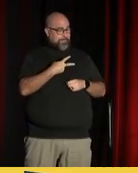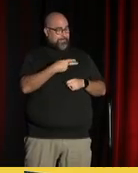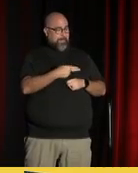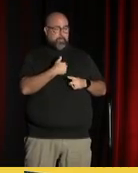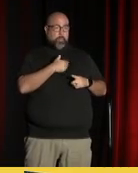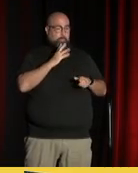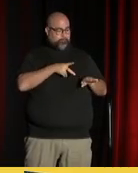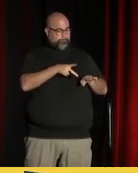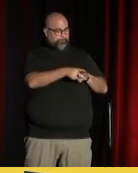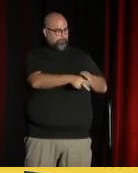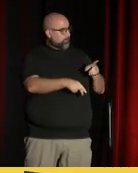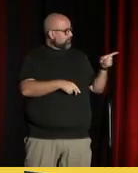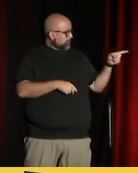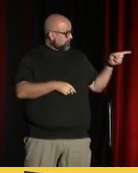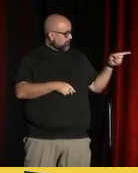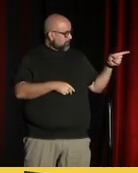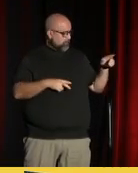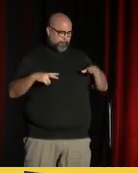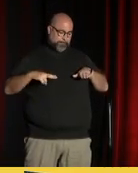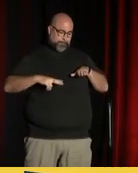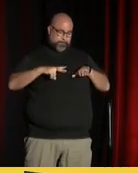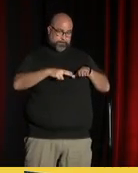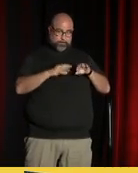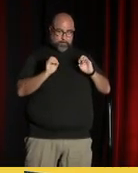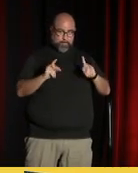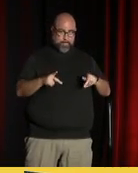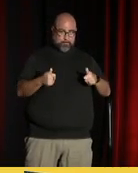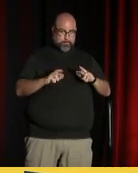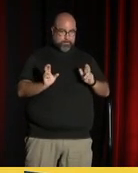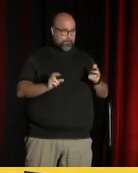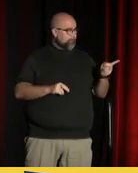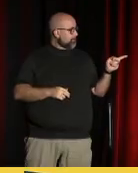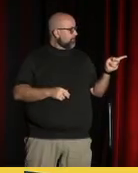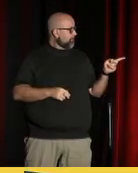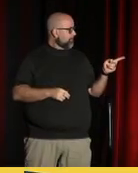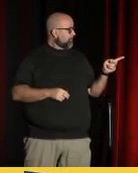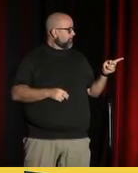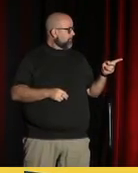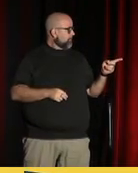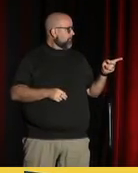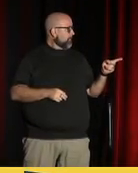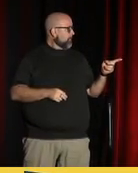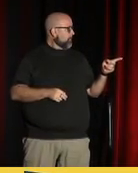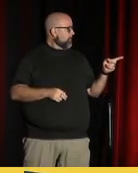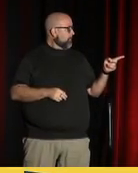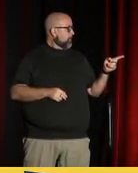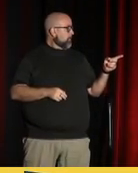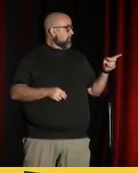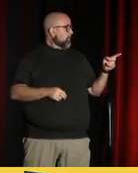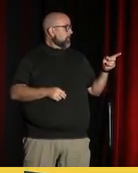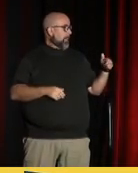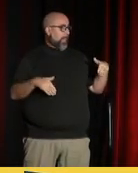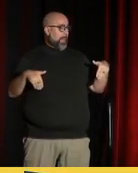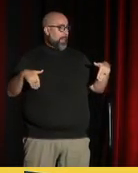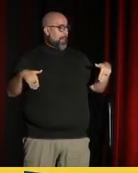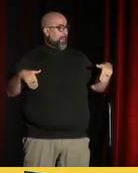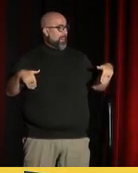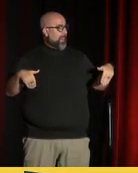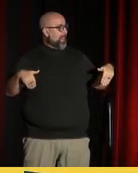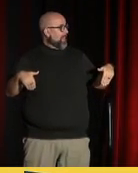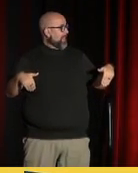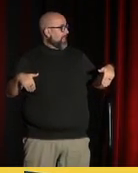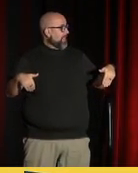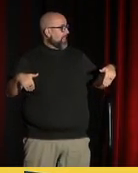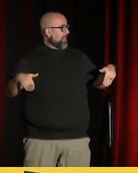right down here. Not up here, right down here. Okay, going for the rope. Not yet. Not yet. Not yet.